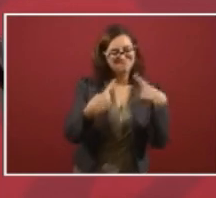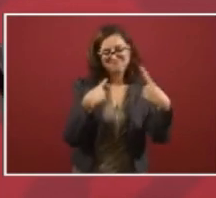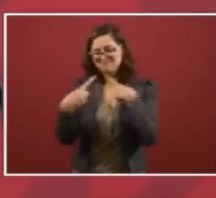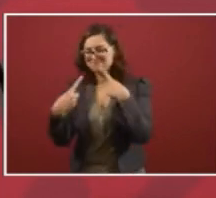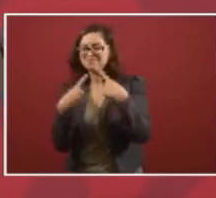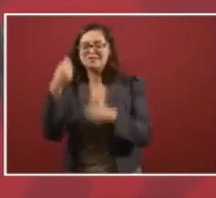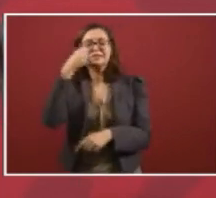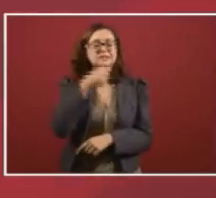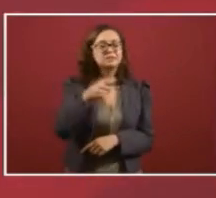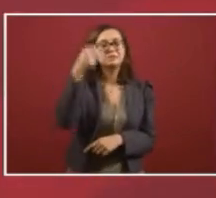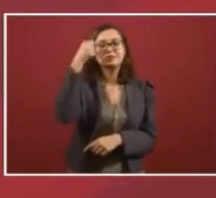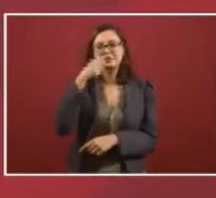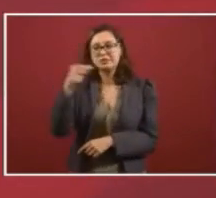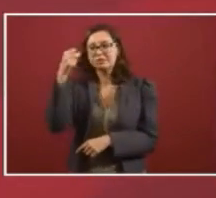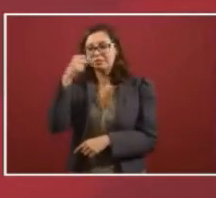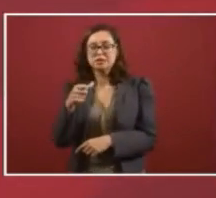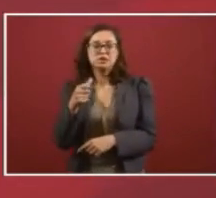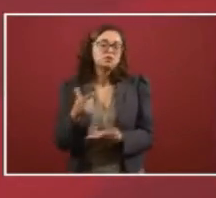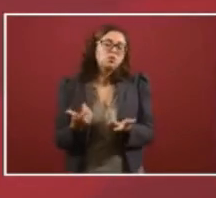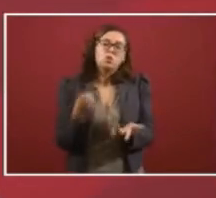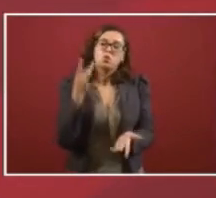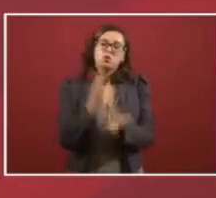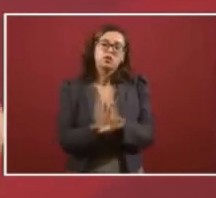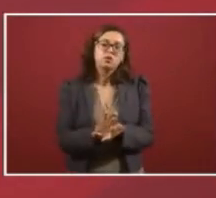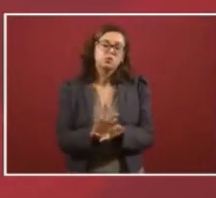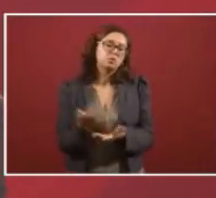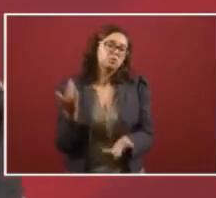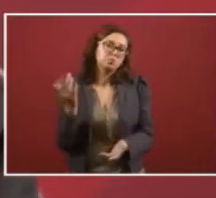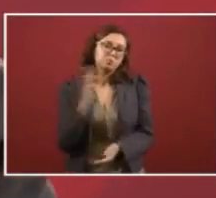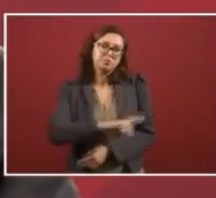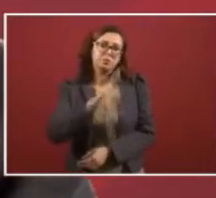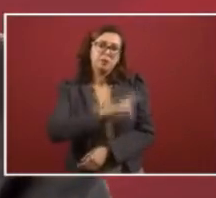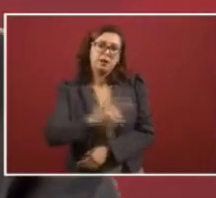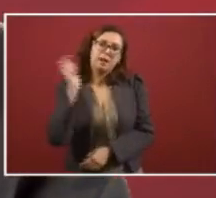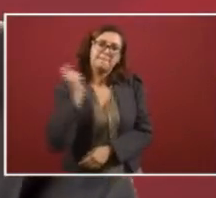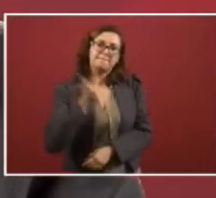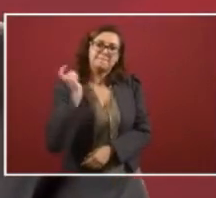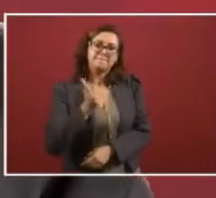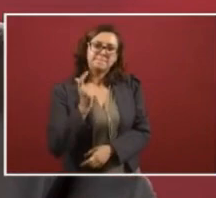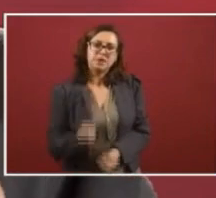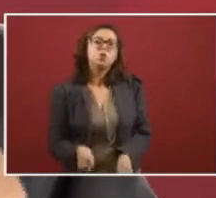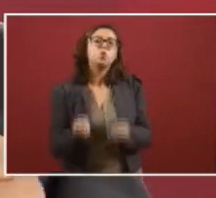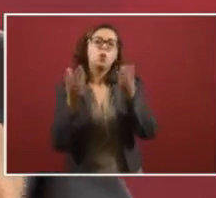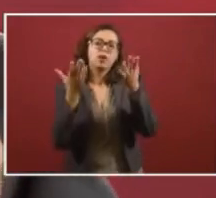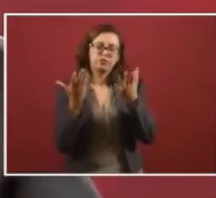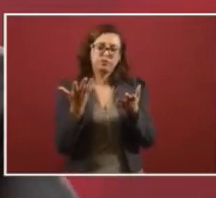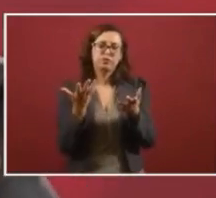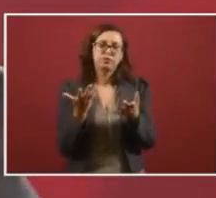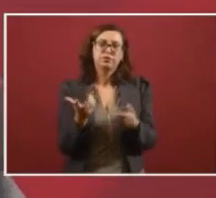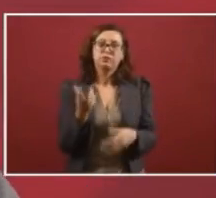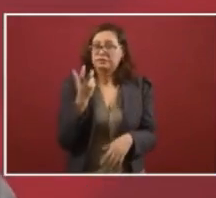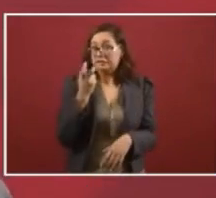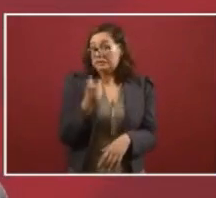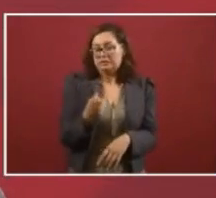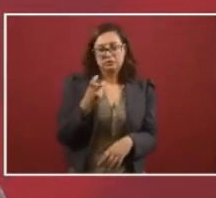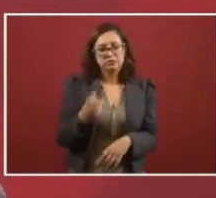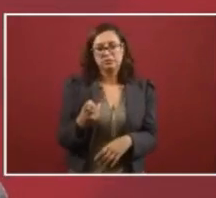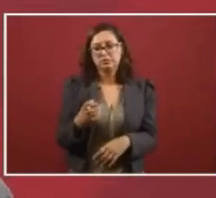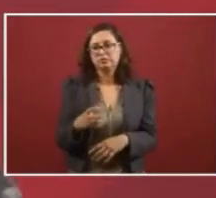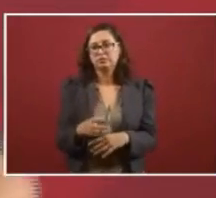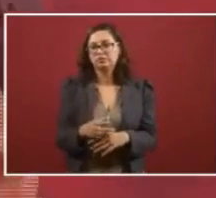is the concept of the tariff, It's very